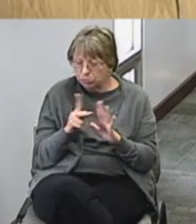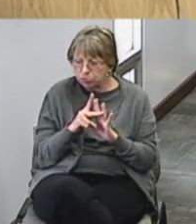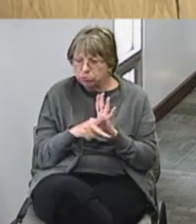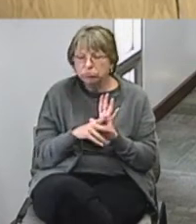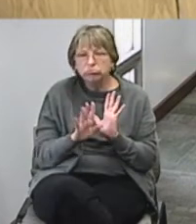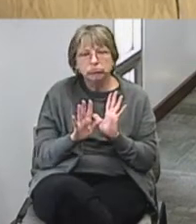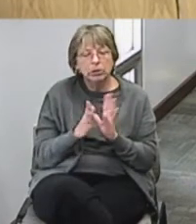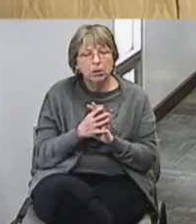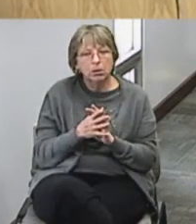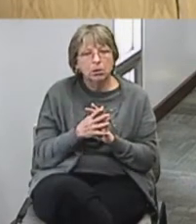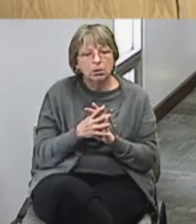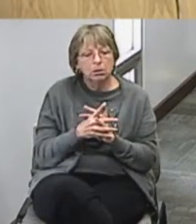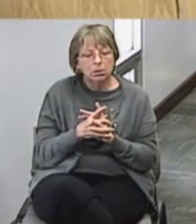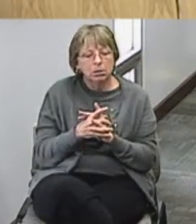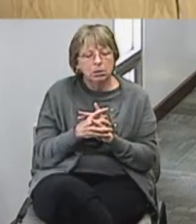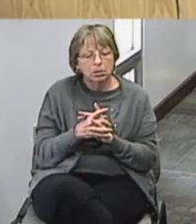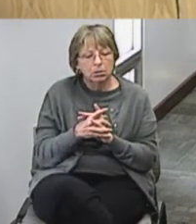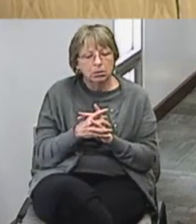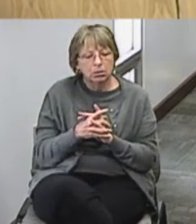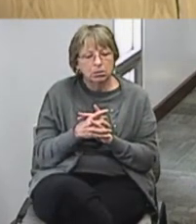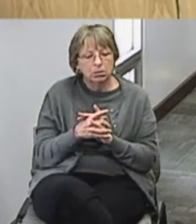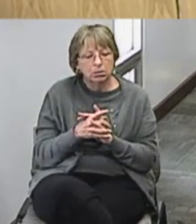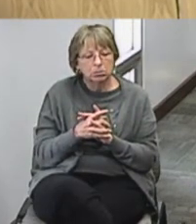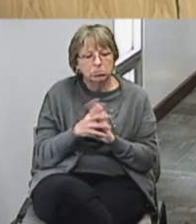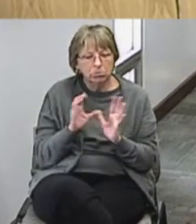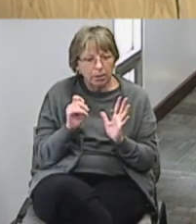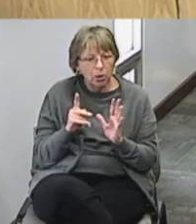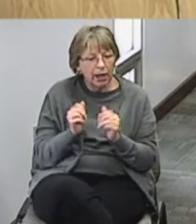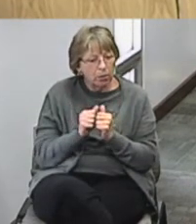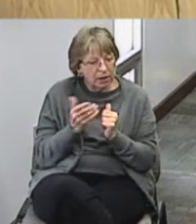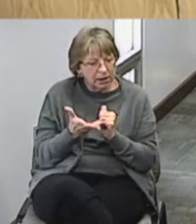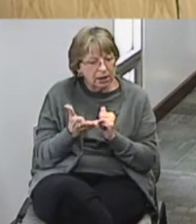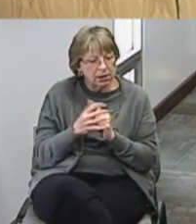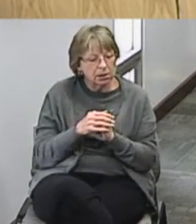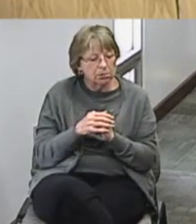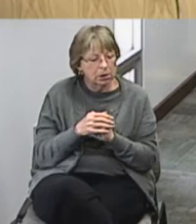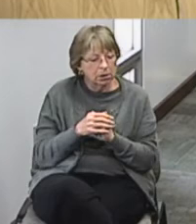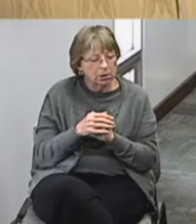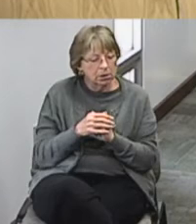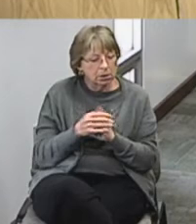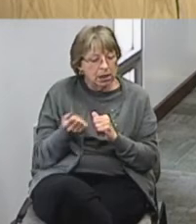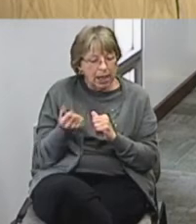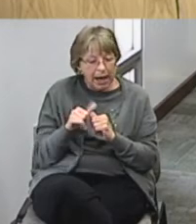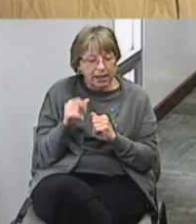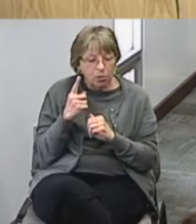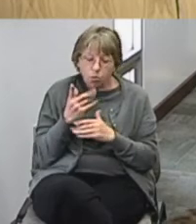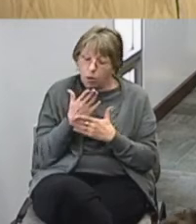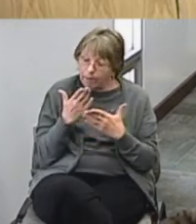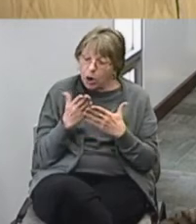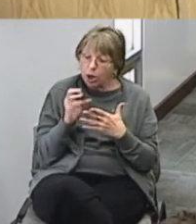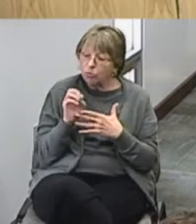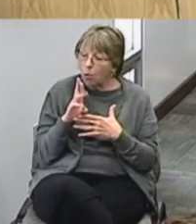and I'm okay with this one, either any one part or several parts of it.